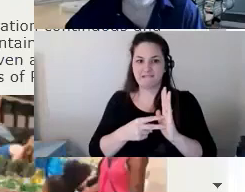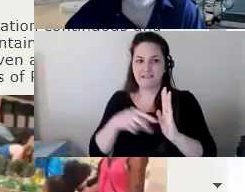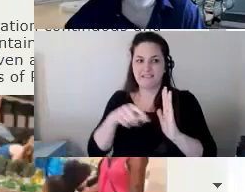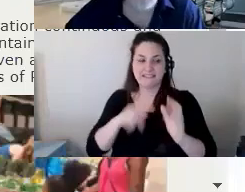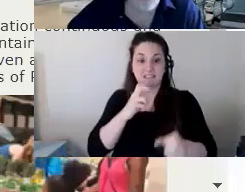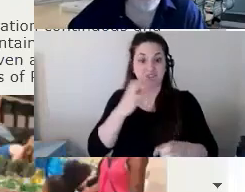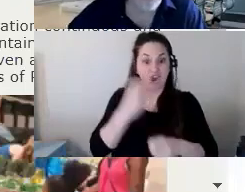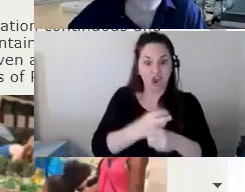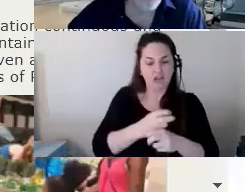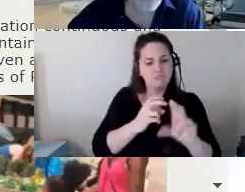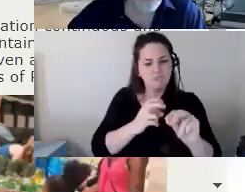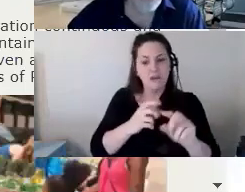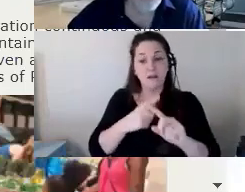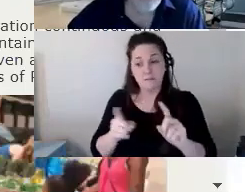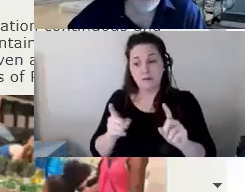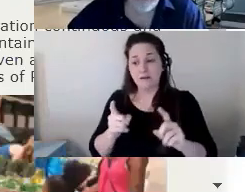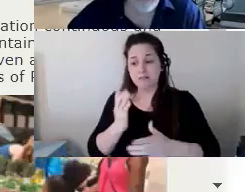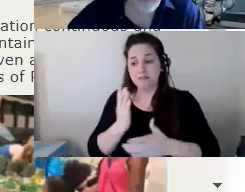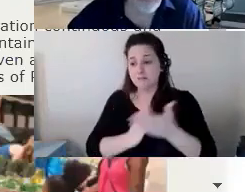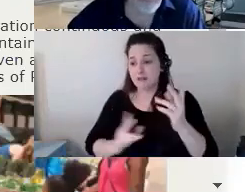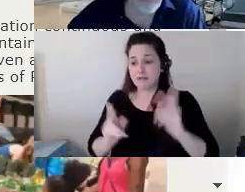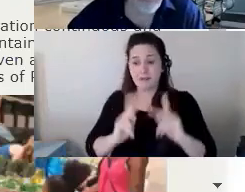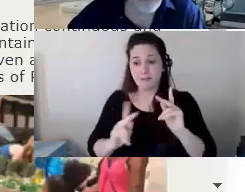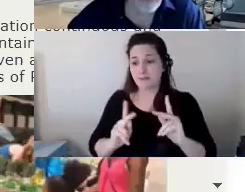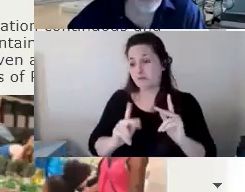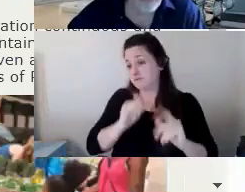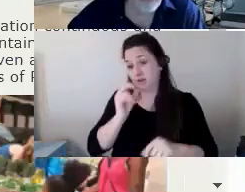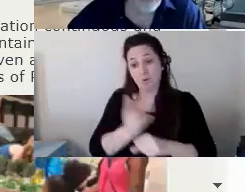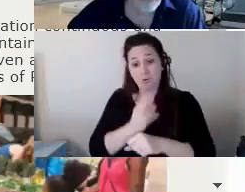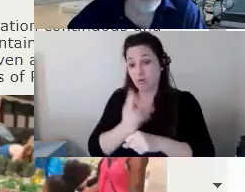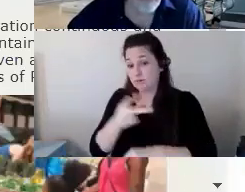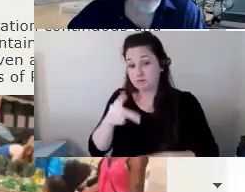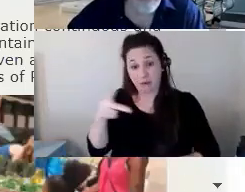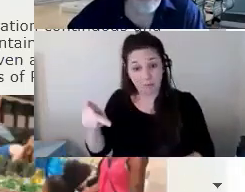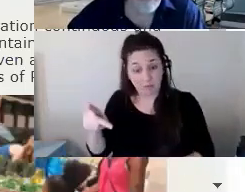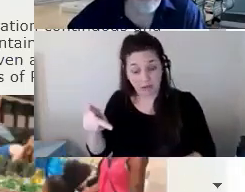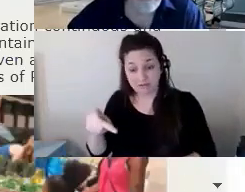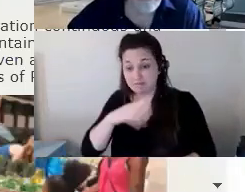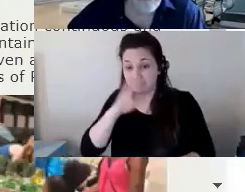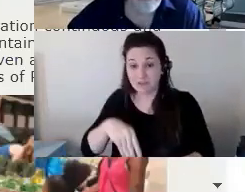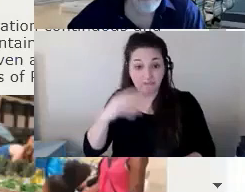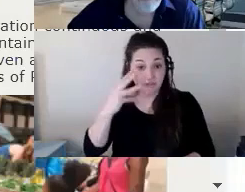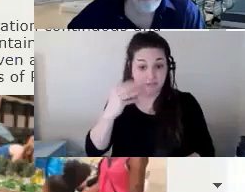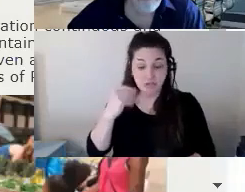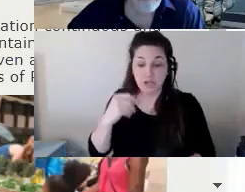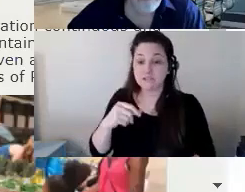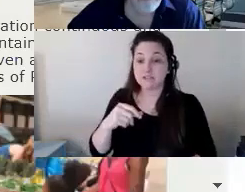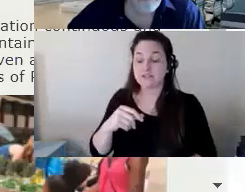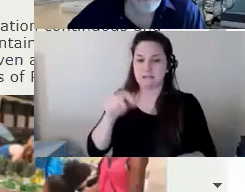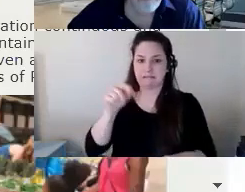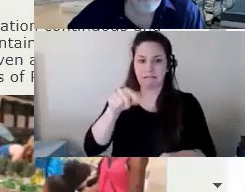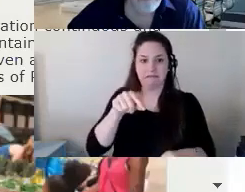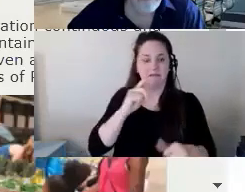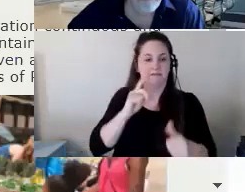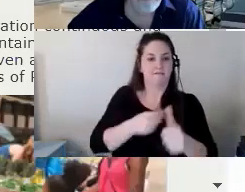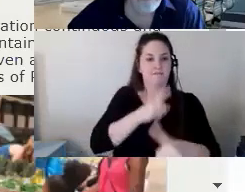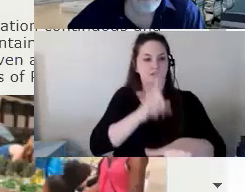but there are people who actually don't use PowerPoint, and probably doing so the first time